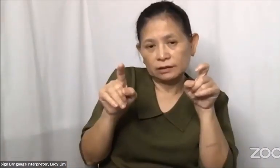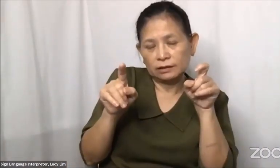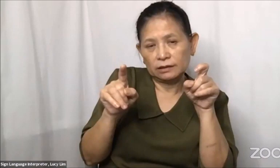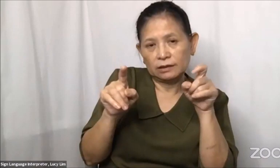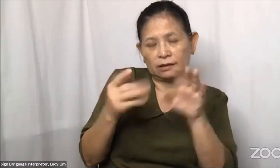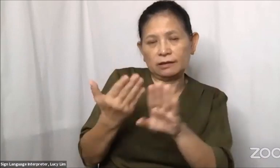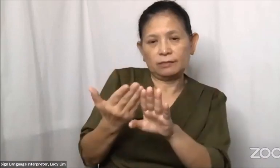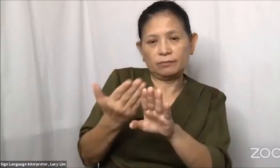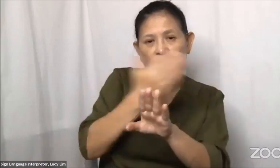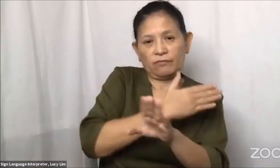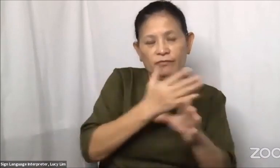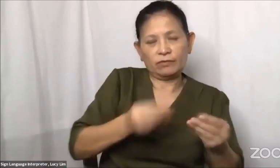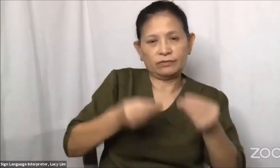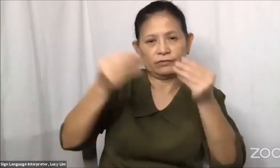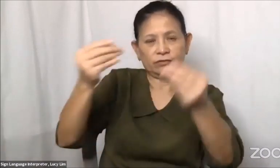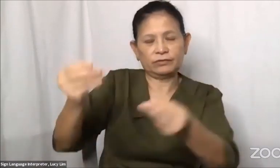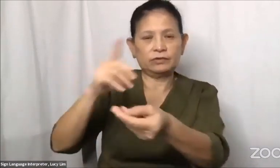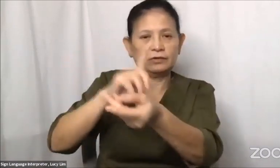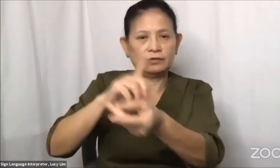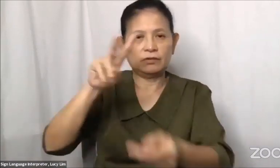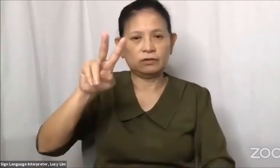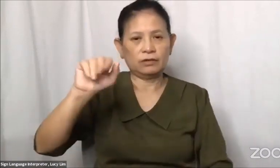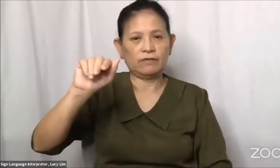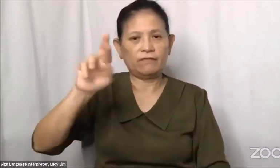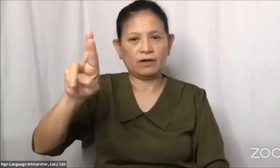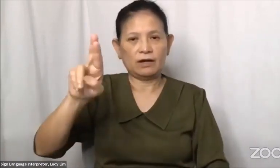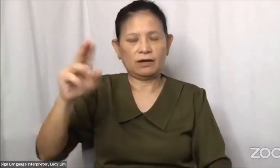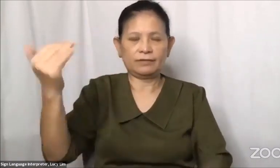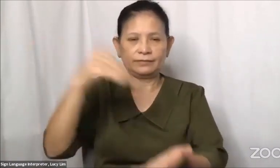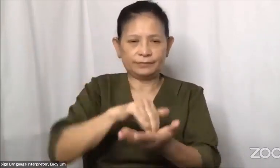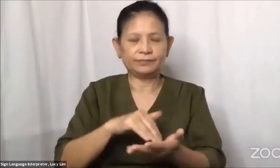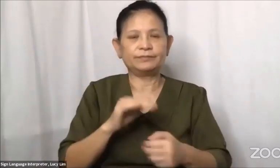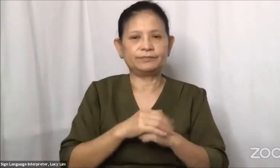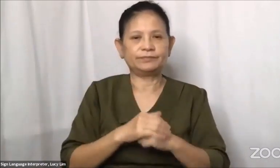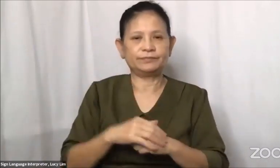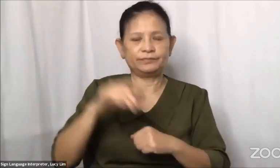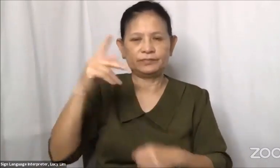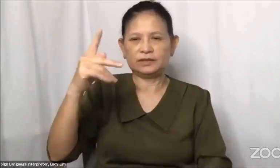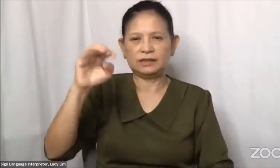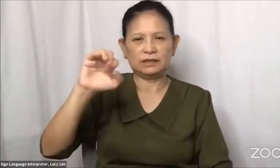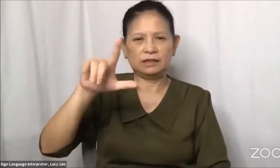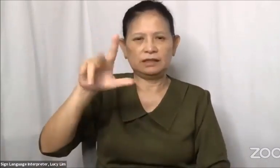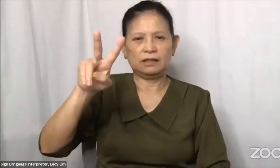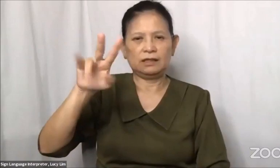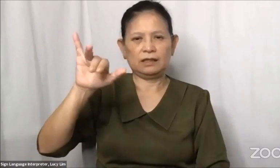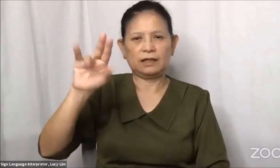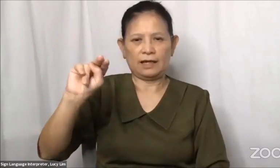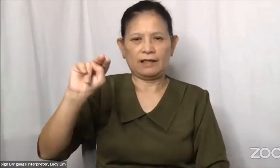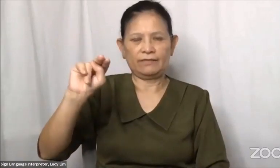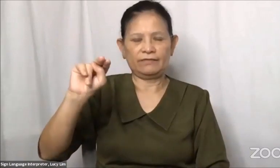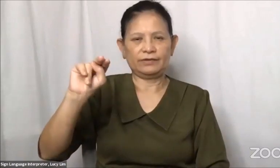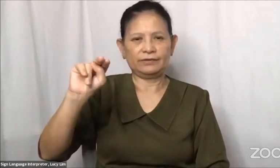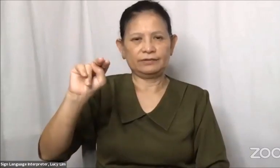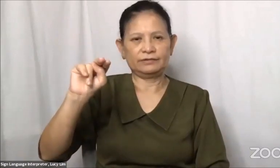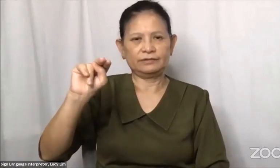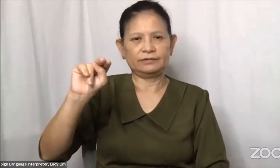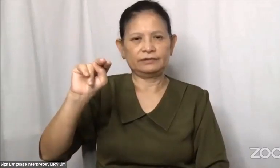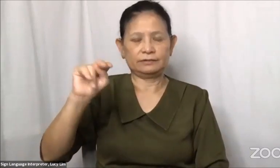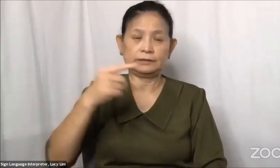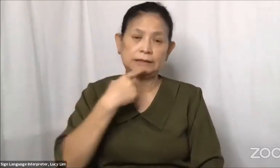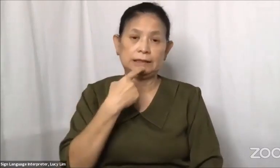the mic to Dr. Var once again. And this is a question from Calvin De Los Reyes. And Calvin